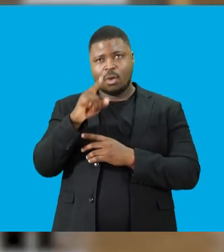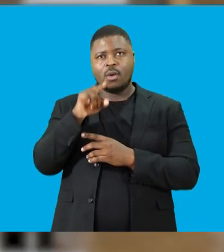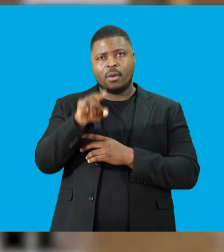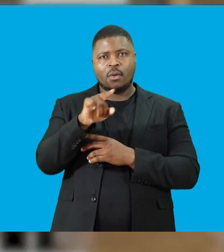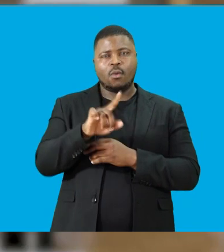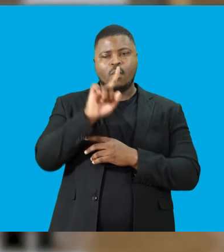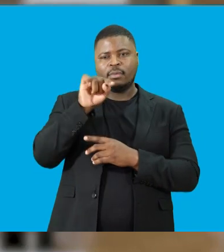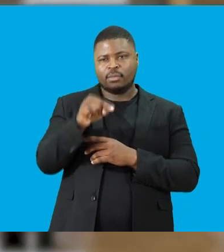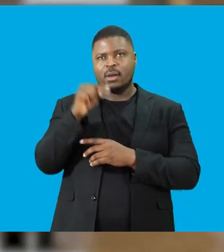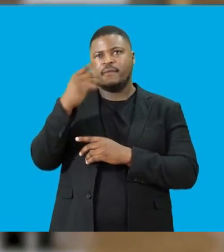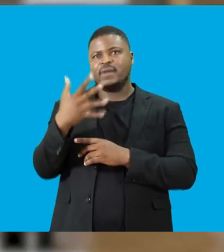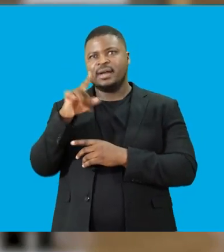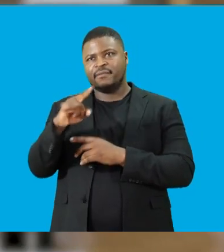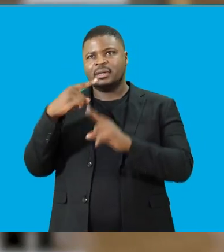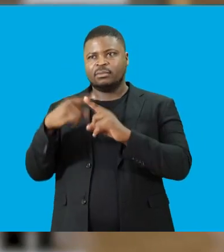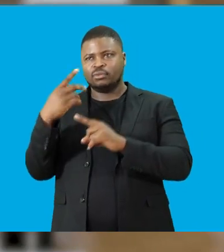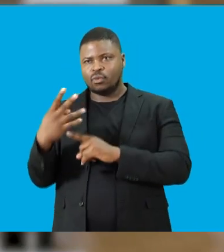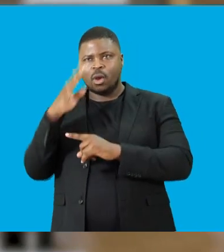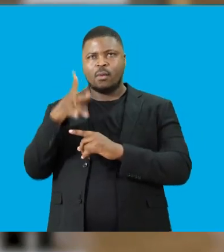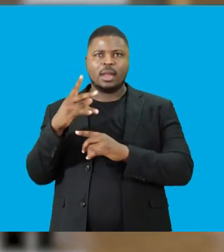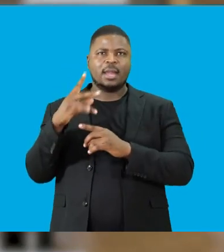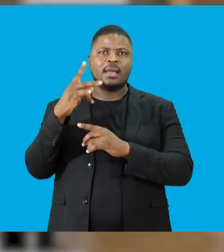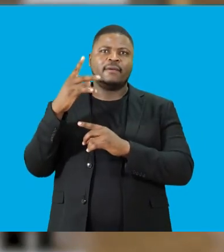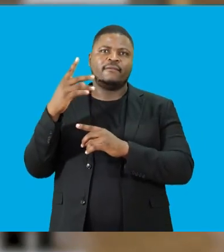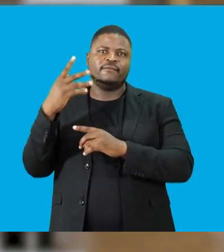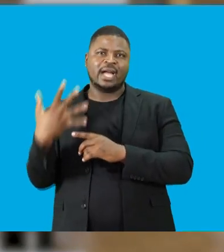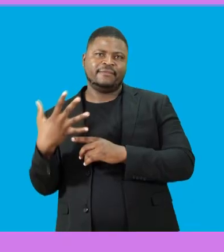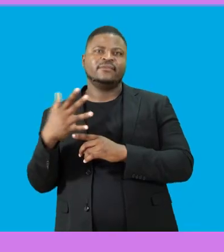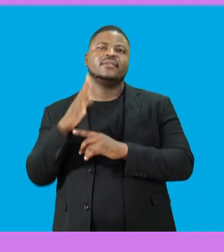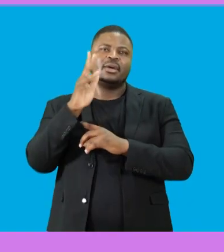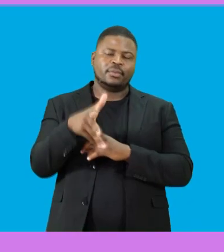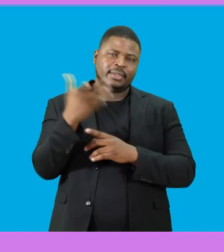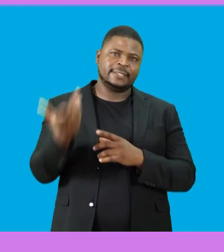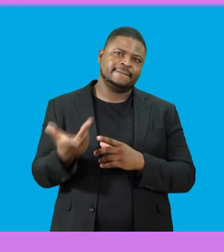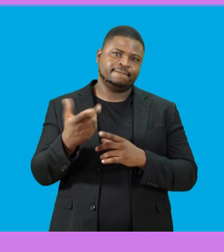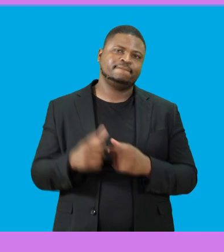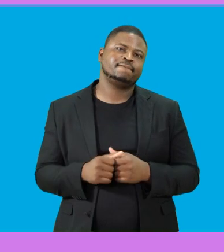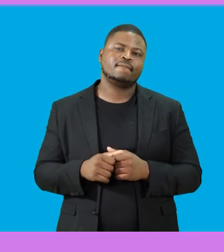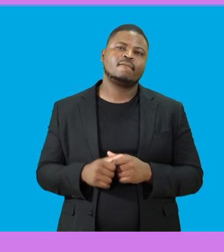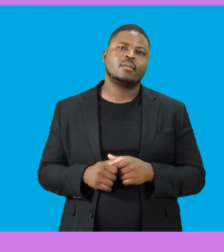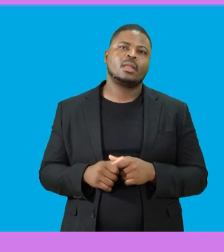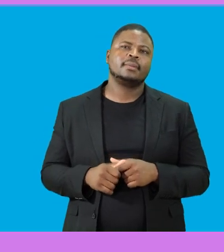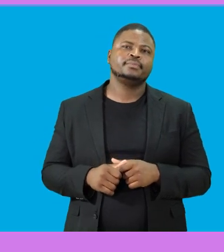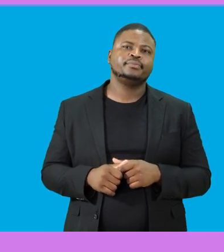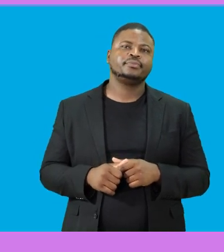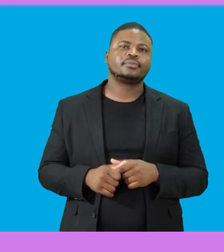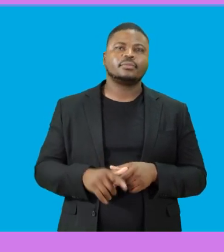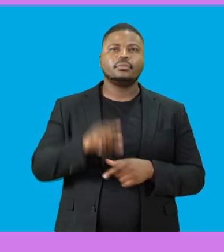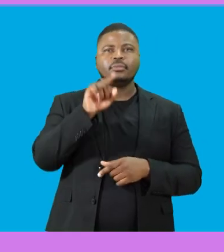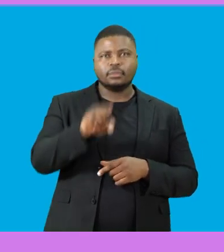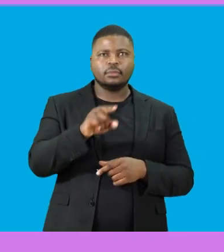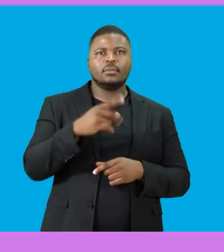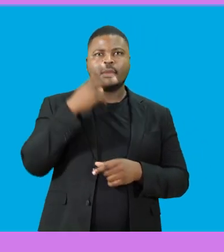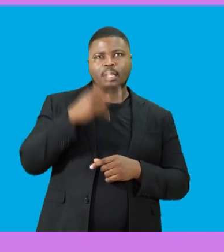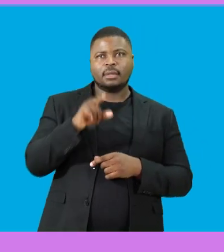rand plus that 4 gives us 5 rand. So you don't need a calculator for such. So we have 5 rand. Then we go to